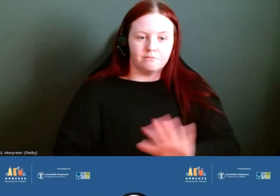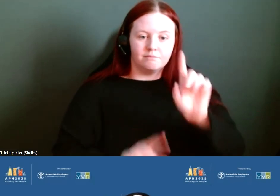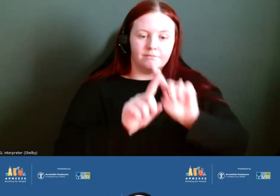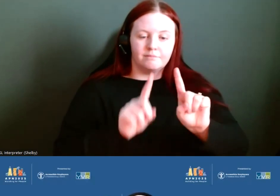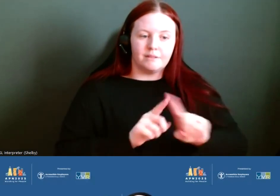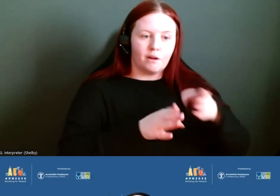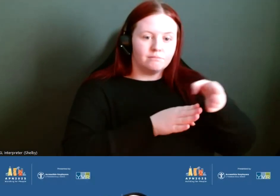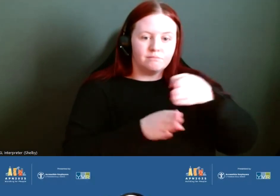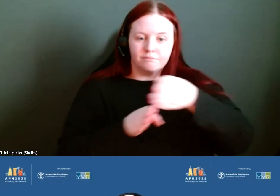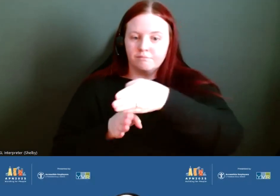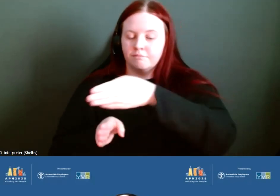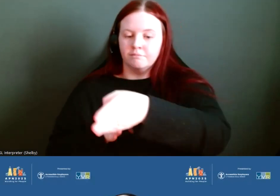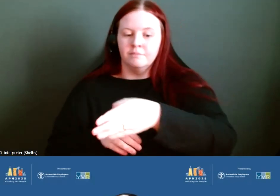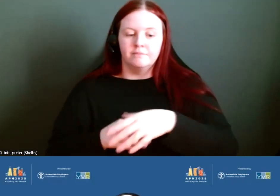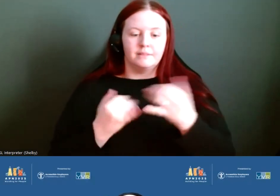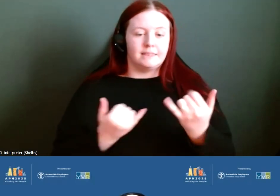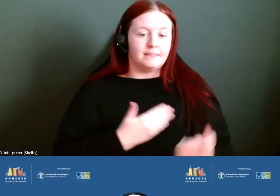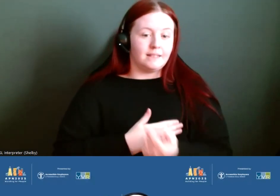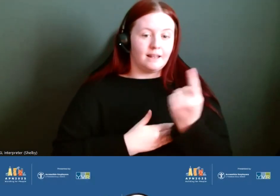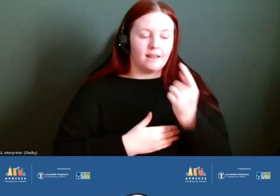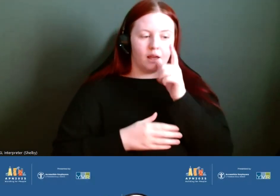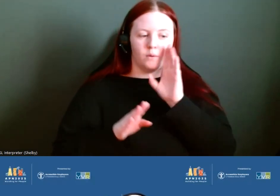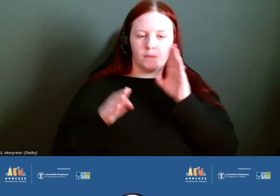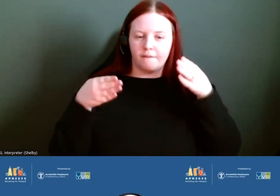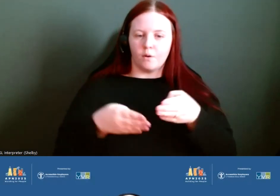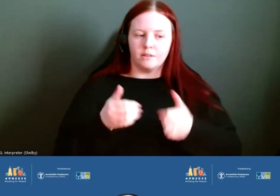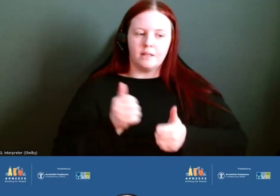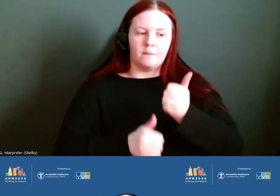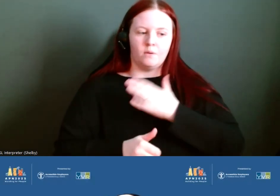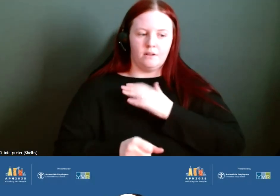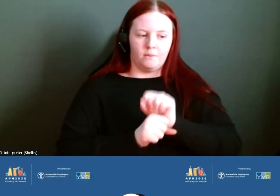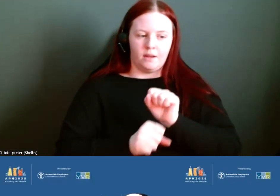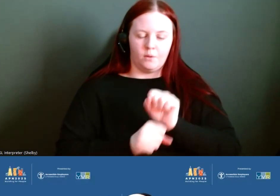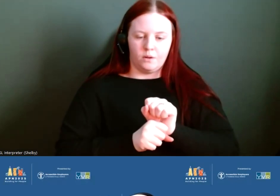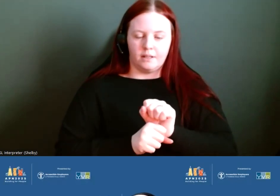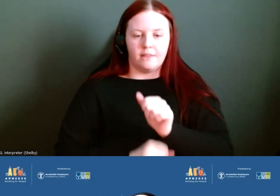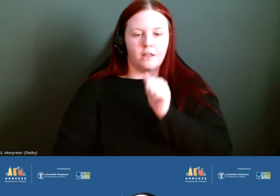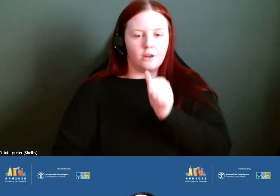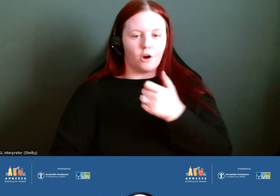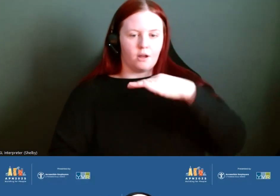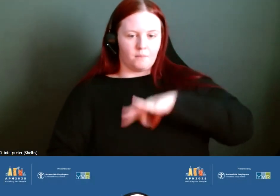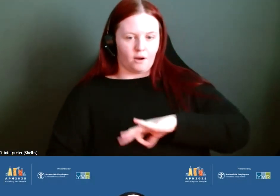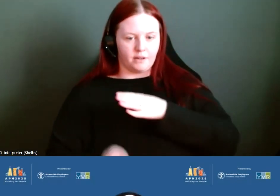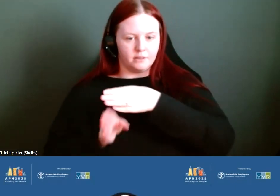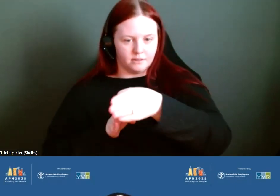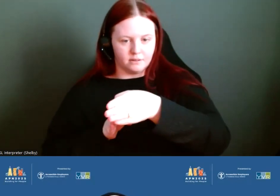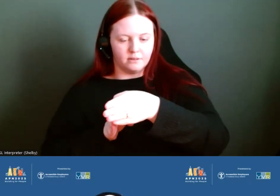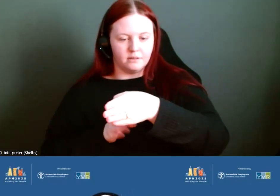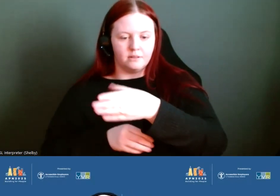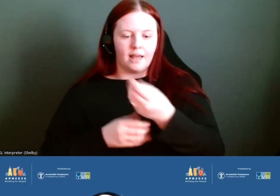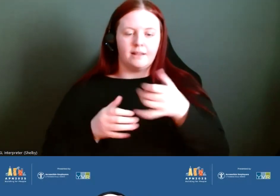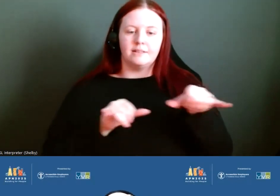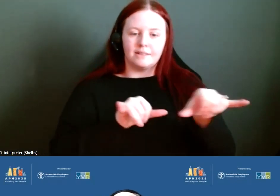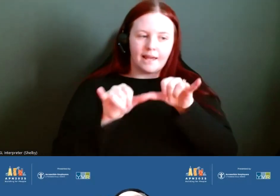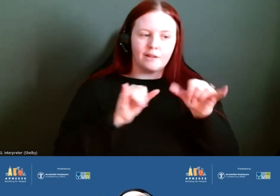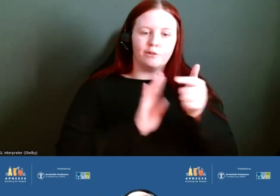sectors. I'm today focusing a lot of my work in the nonprofit world and the standards and legislative